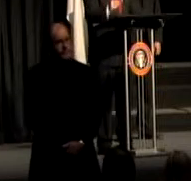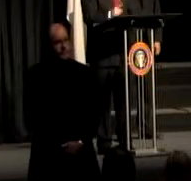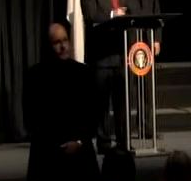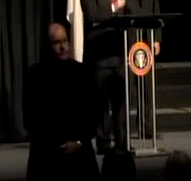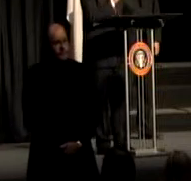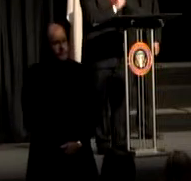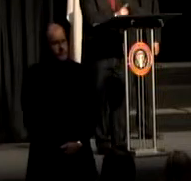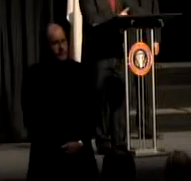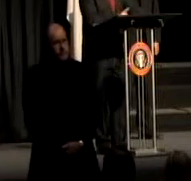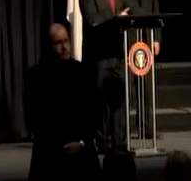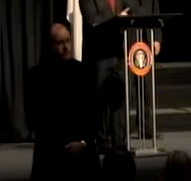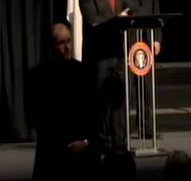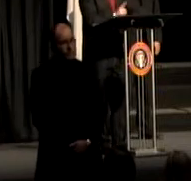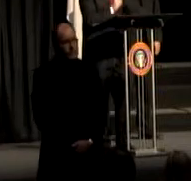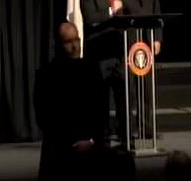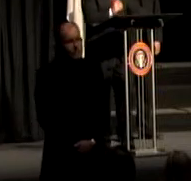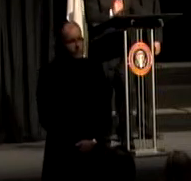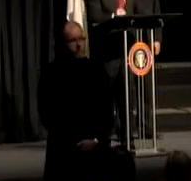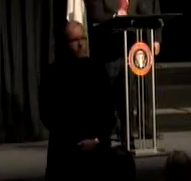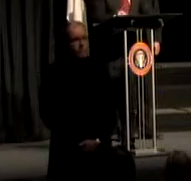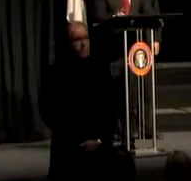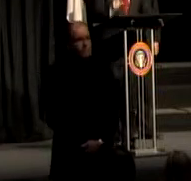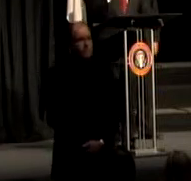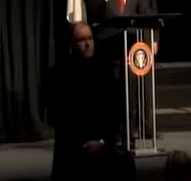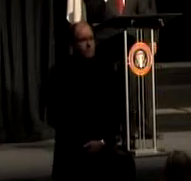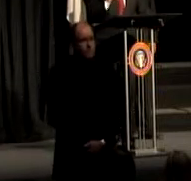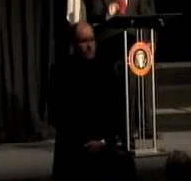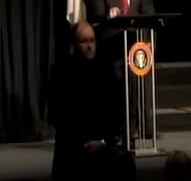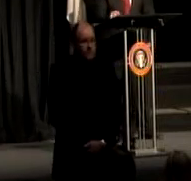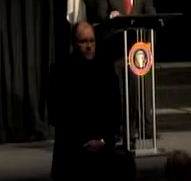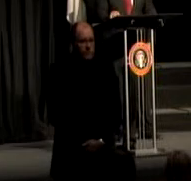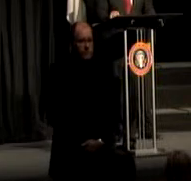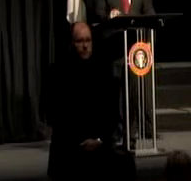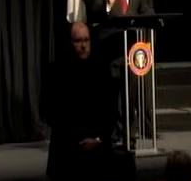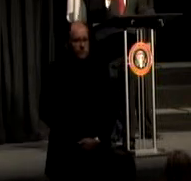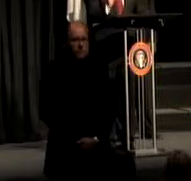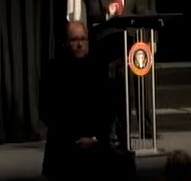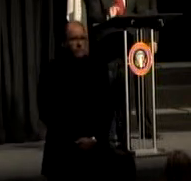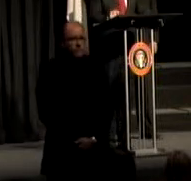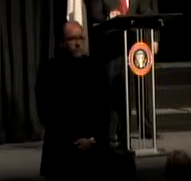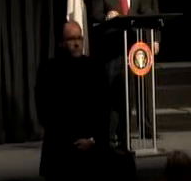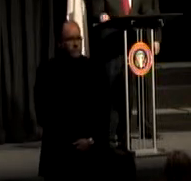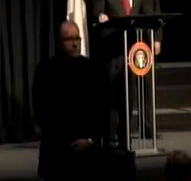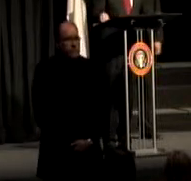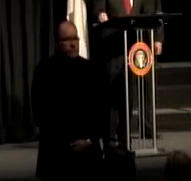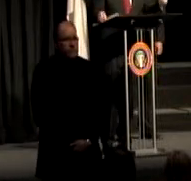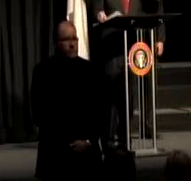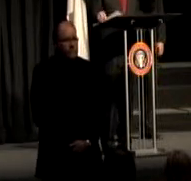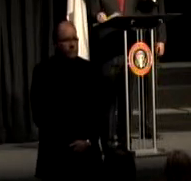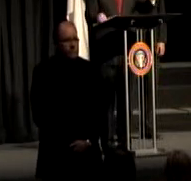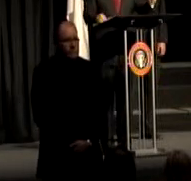have and the testimony that the church has so the church has to understand we have a purpose and there's a fight in front of us